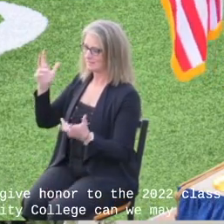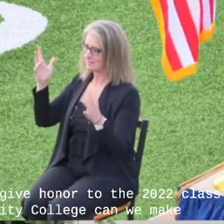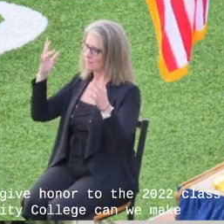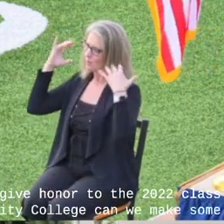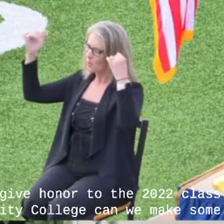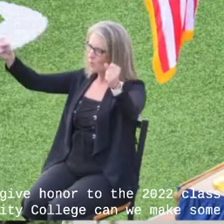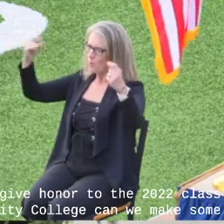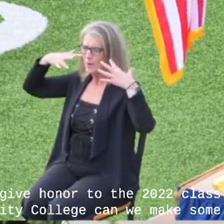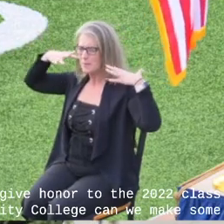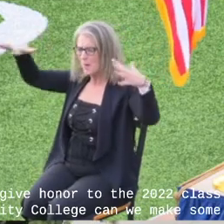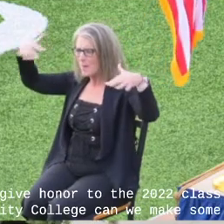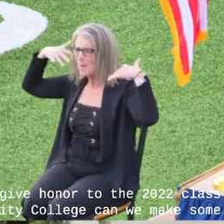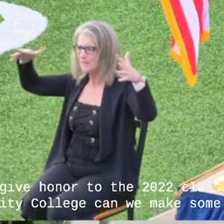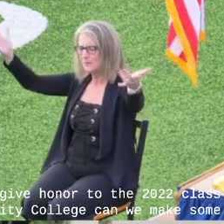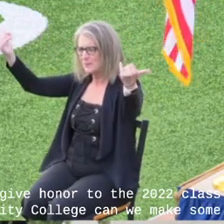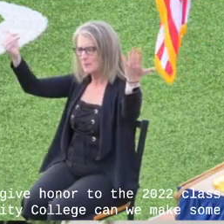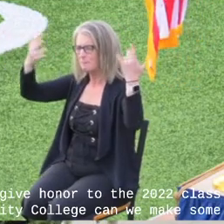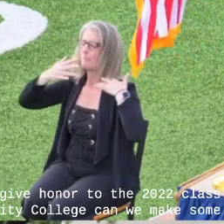make some noise for them?